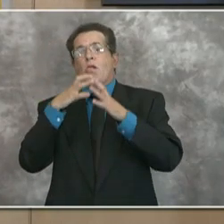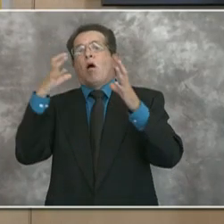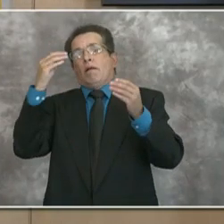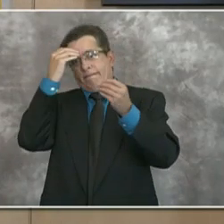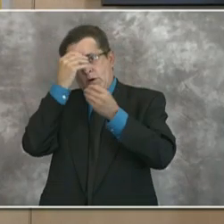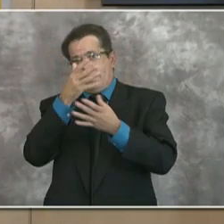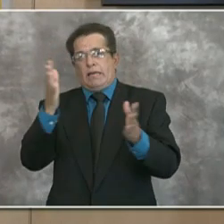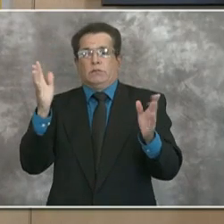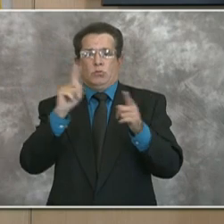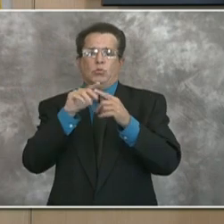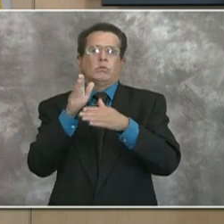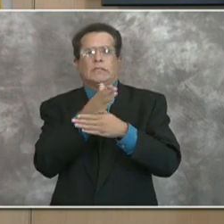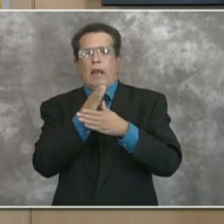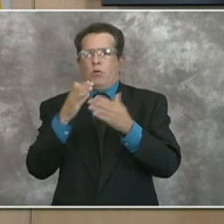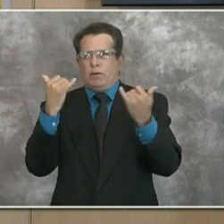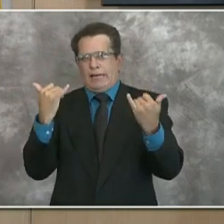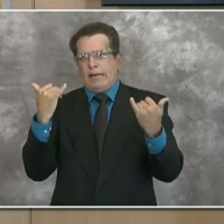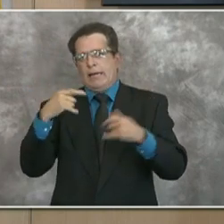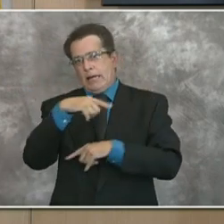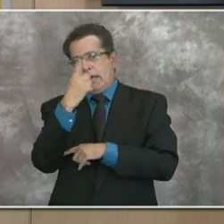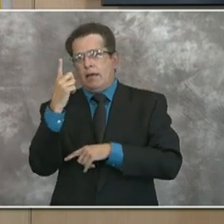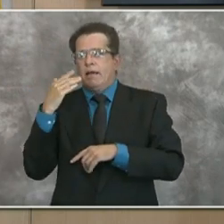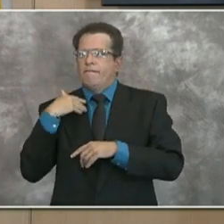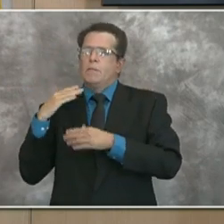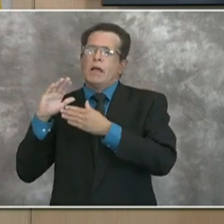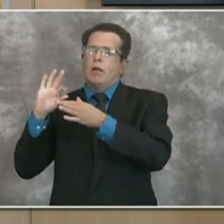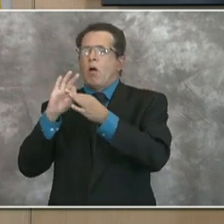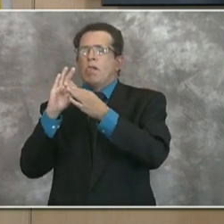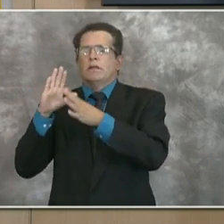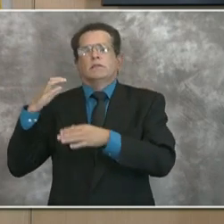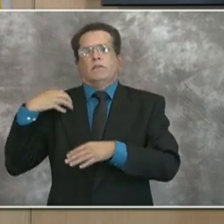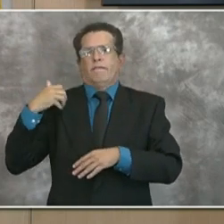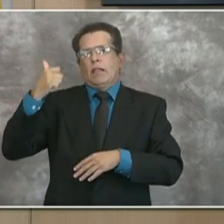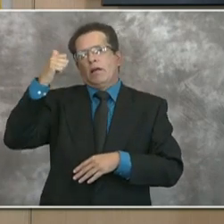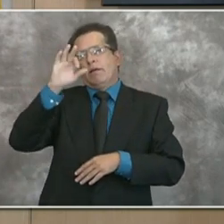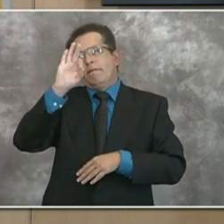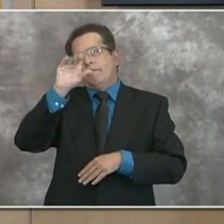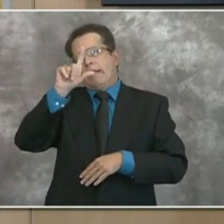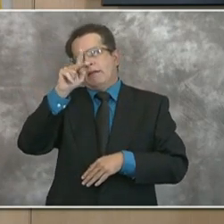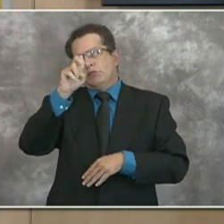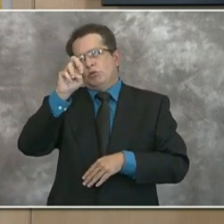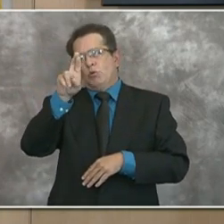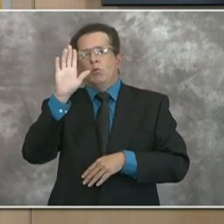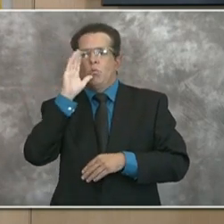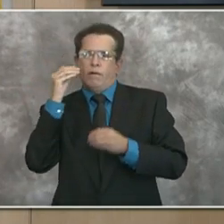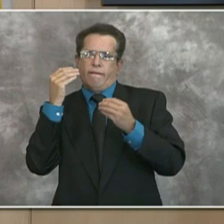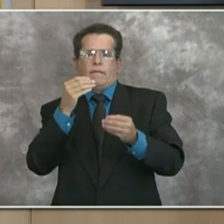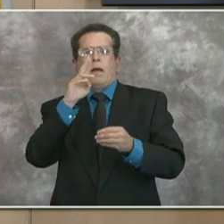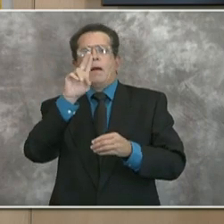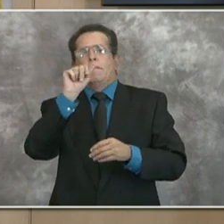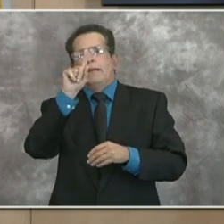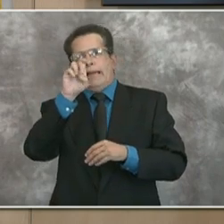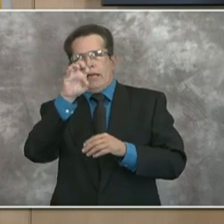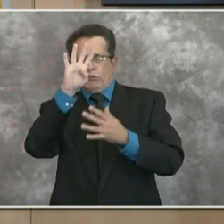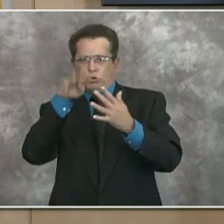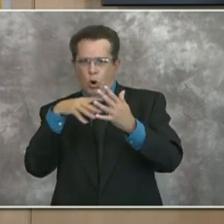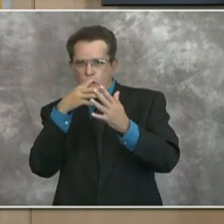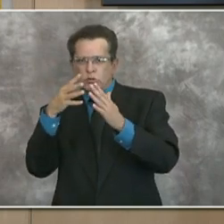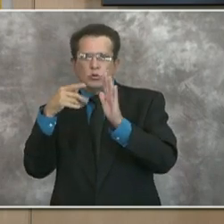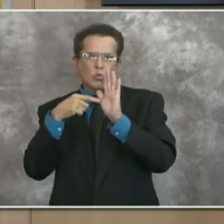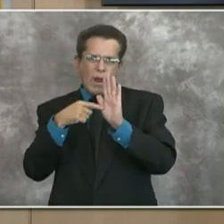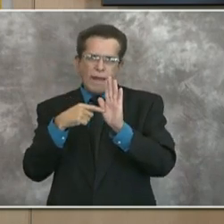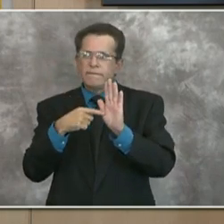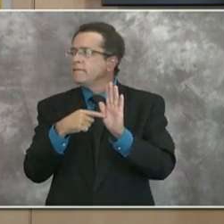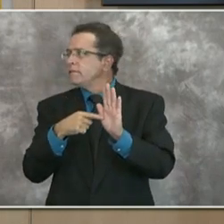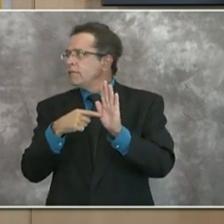information to share today. We're going to have my colleague Supervisor Fletcher with us today, who's going to provide an update on the charts and graphs, tracking